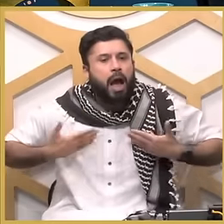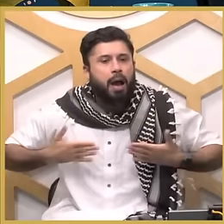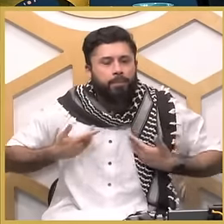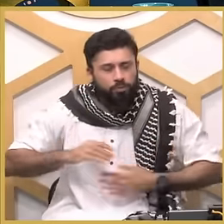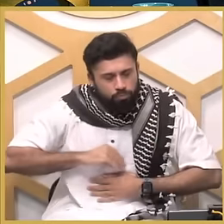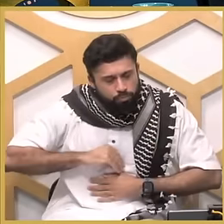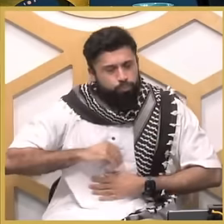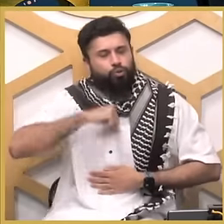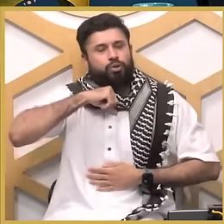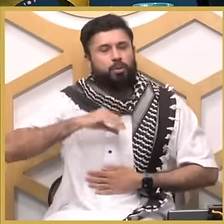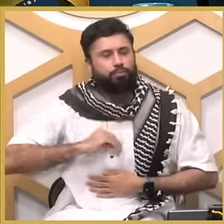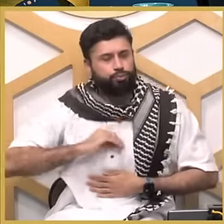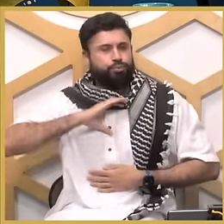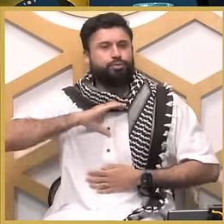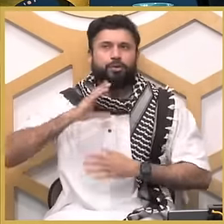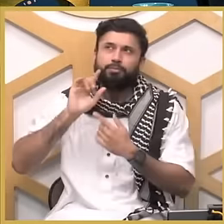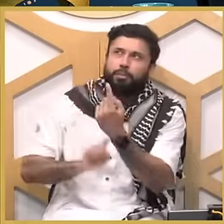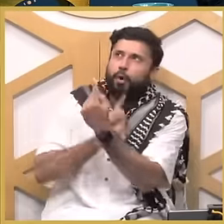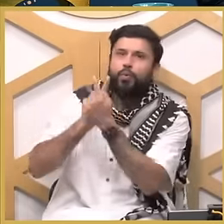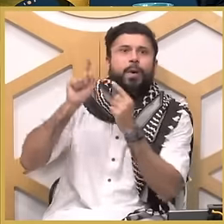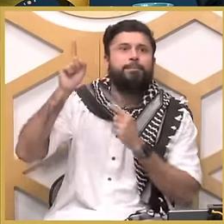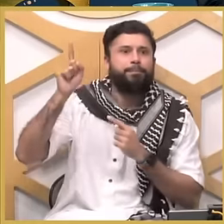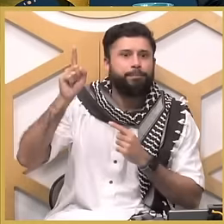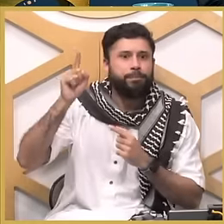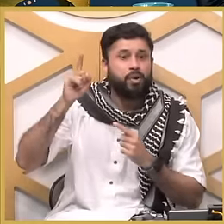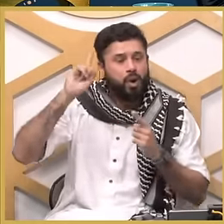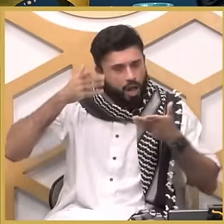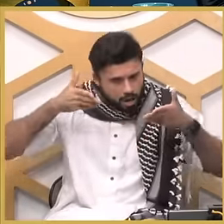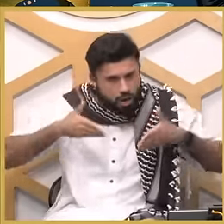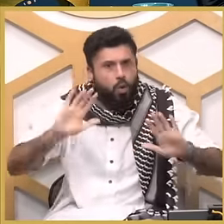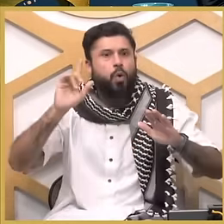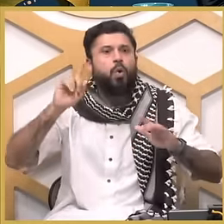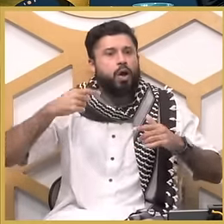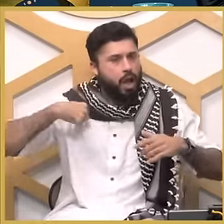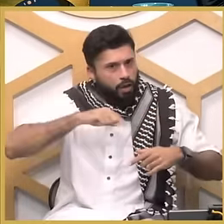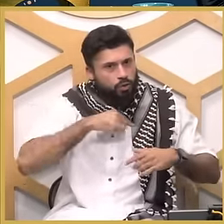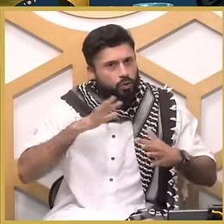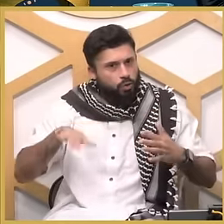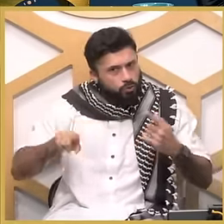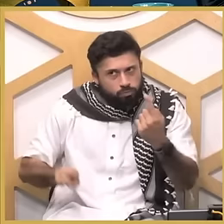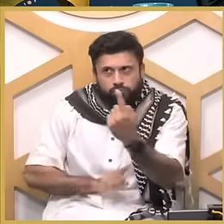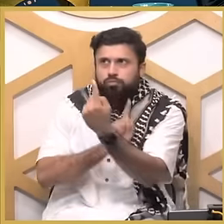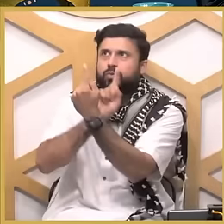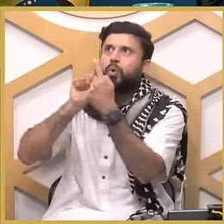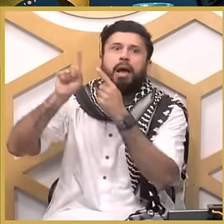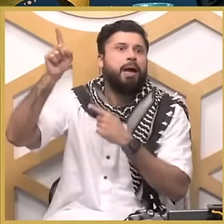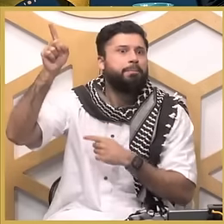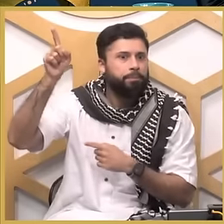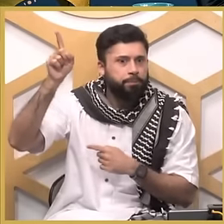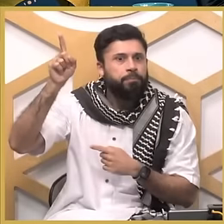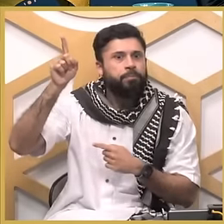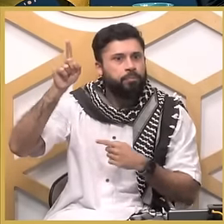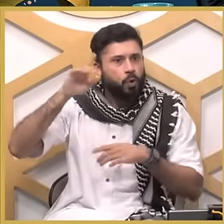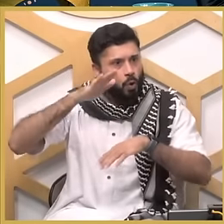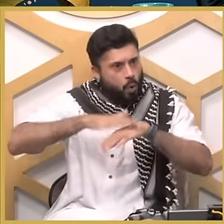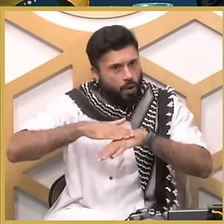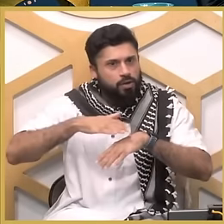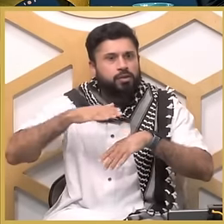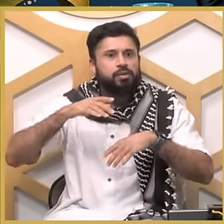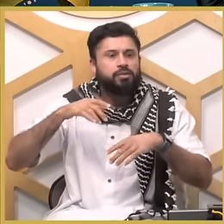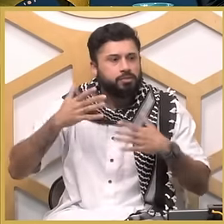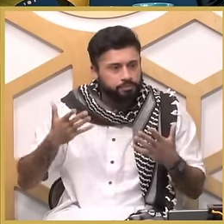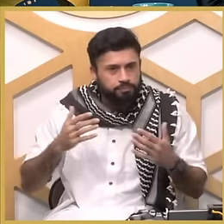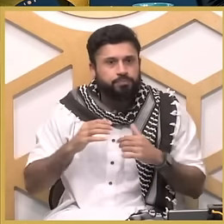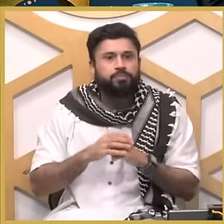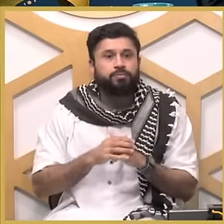Day of Judgment. Shaykhna Imam ibn Qayyim rahimahullah ta'ala comes to this now final paragraph we're going to talk about inshallah ta'ala. He goes, as a natural consequence